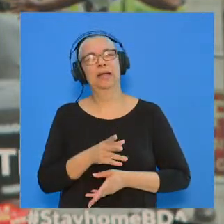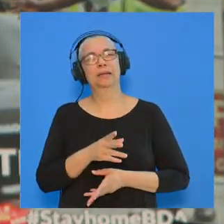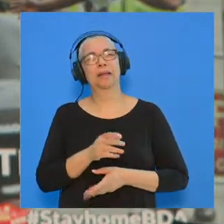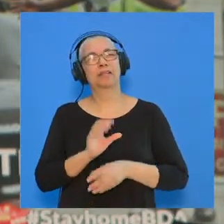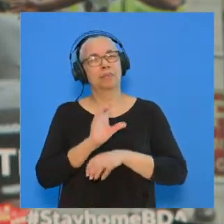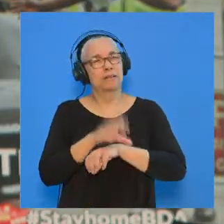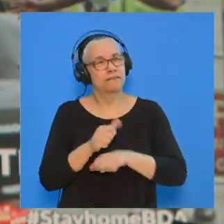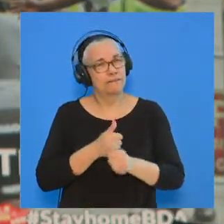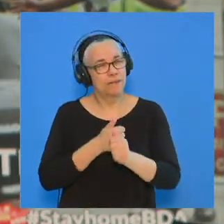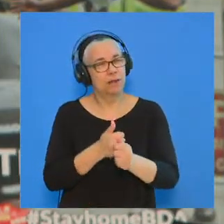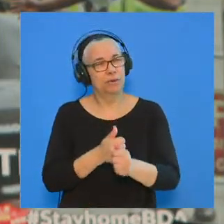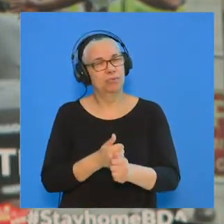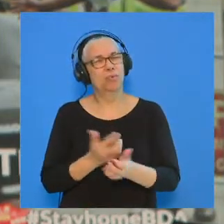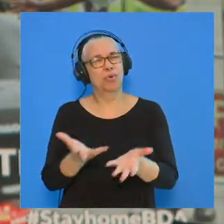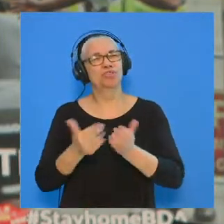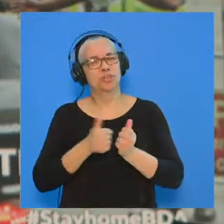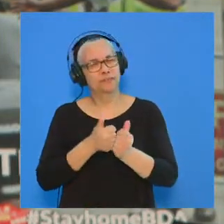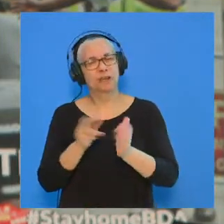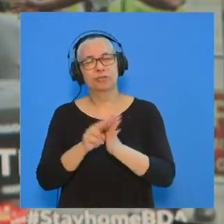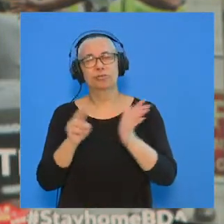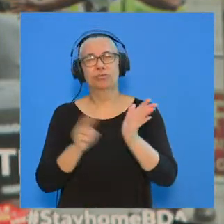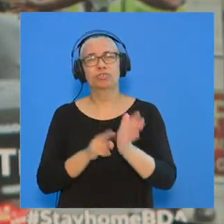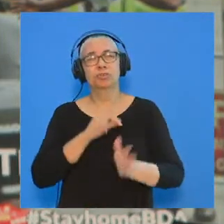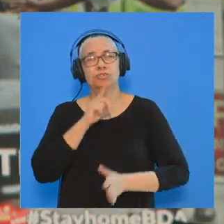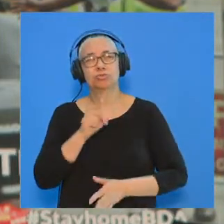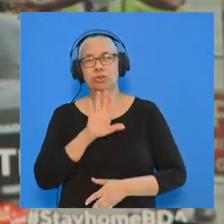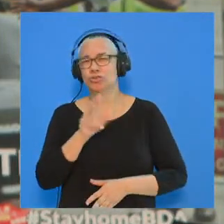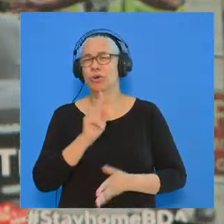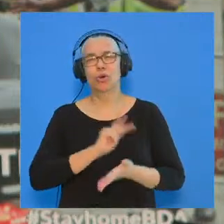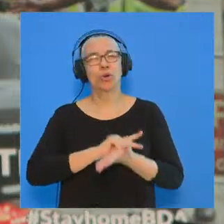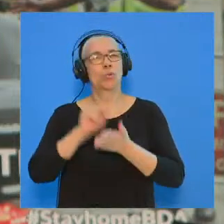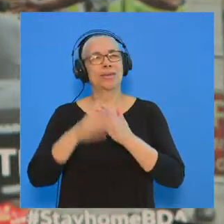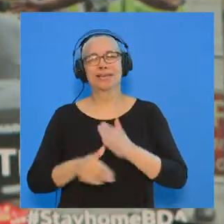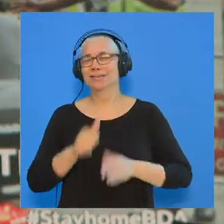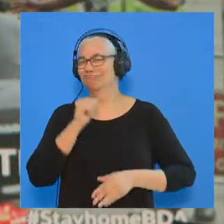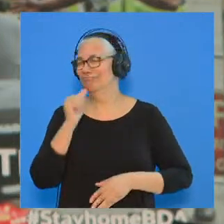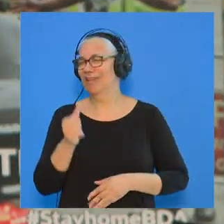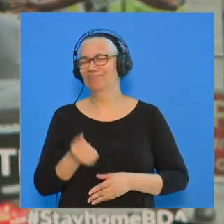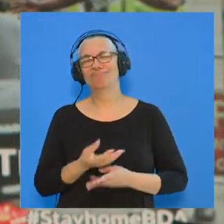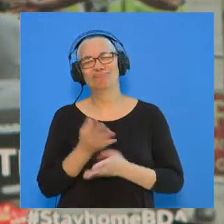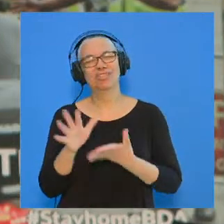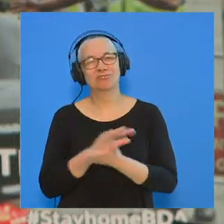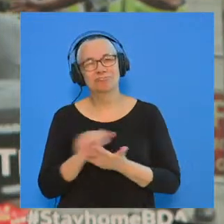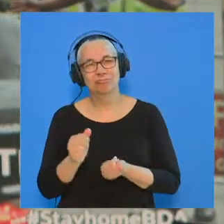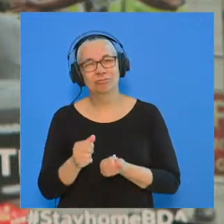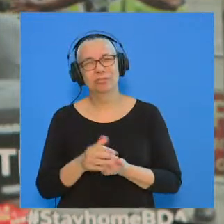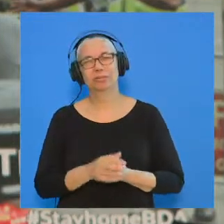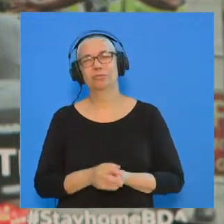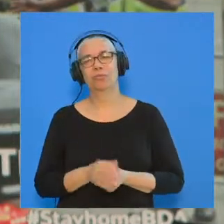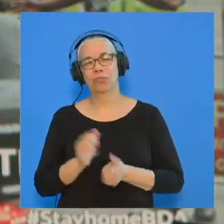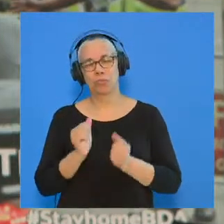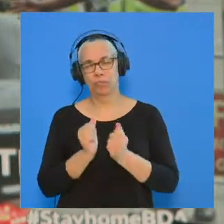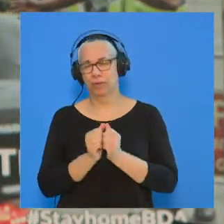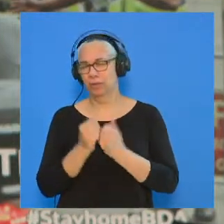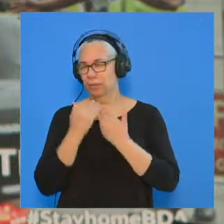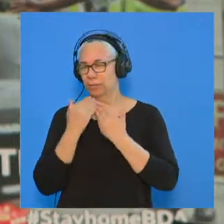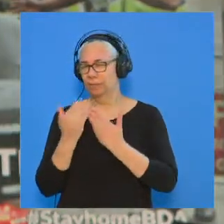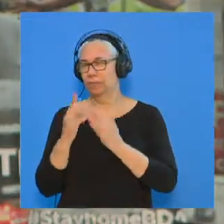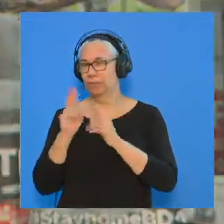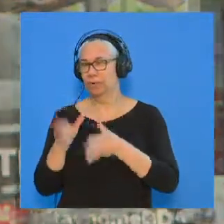rules to ensure that their afternoon or their weekend isn't spoiled when the enforcement elements take place. Thank you.